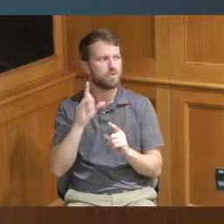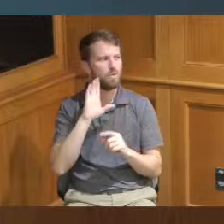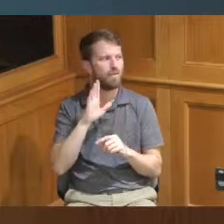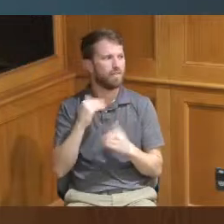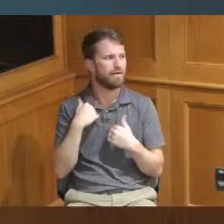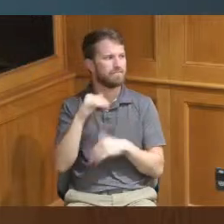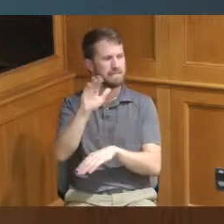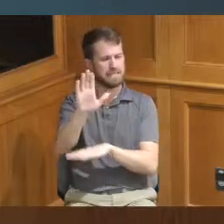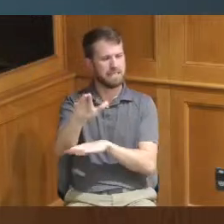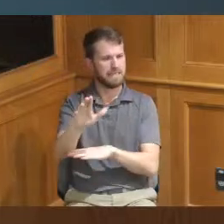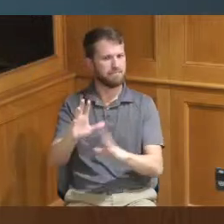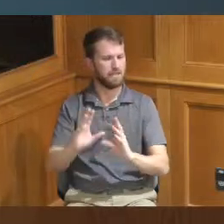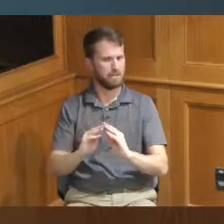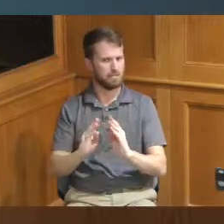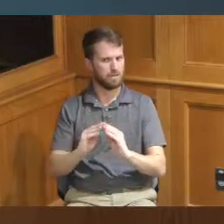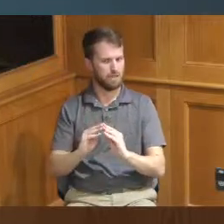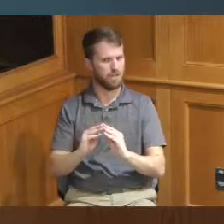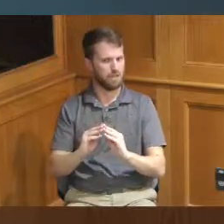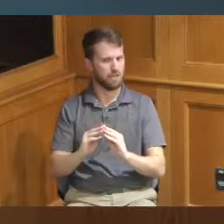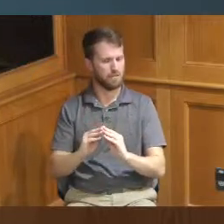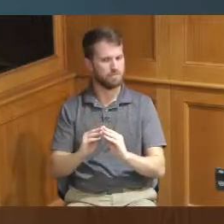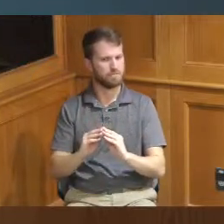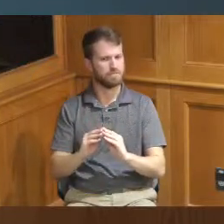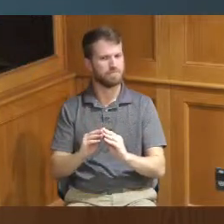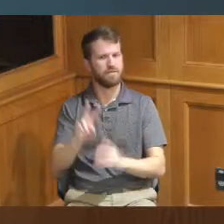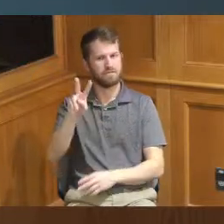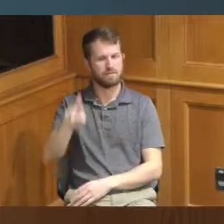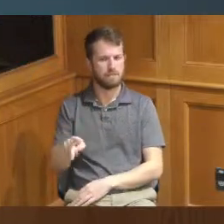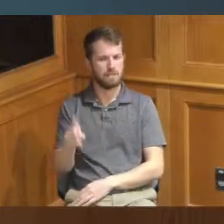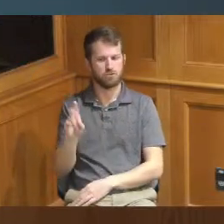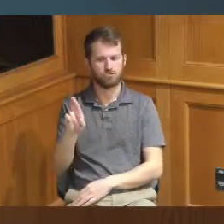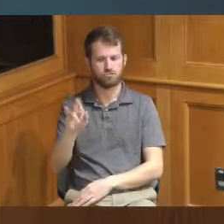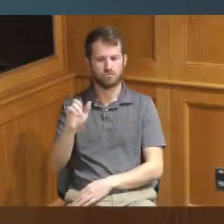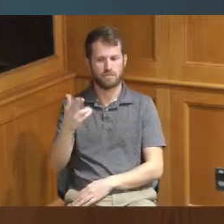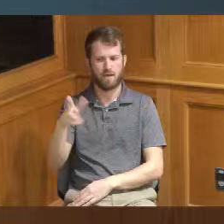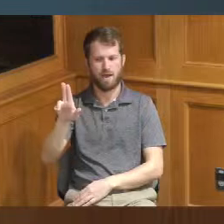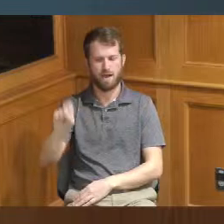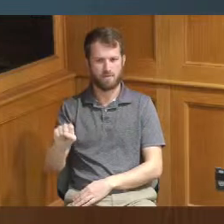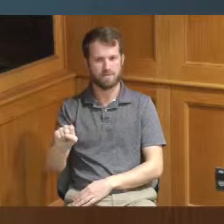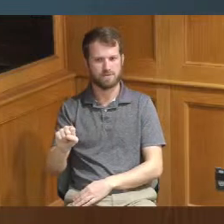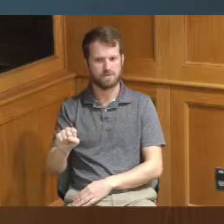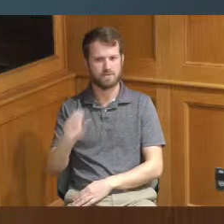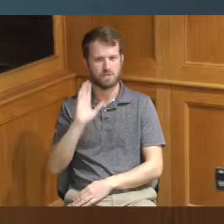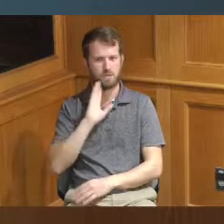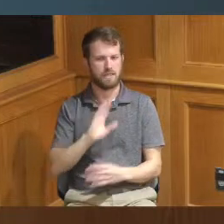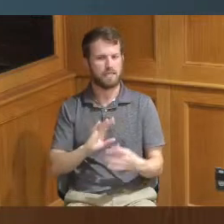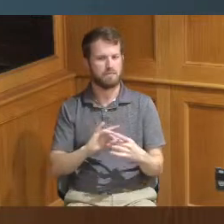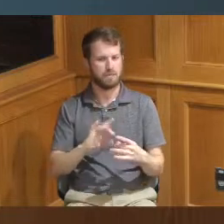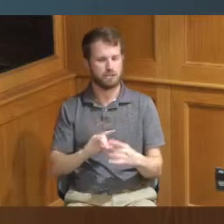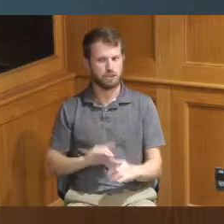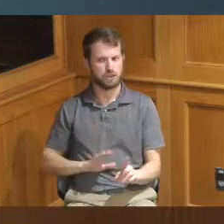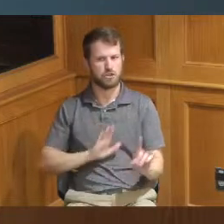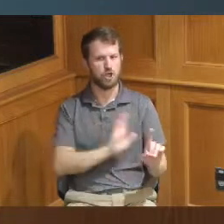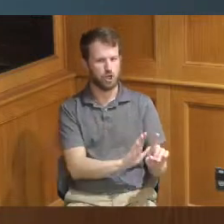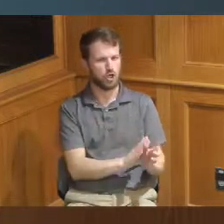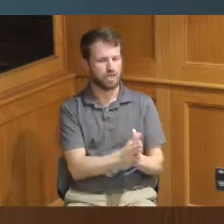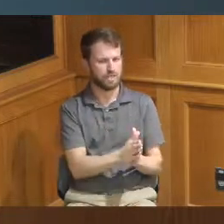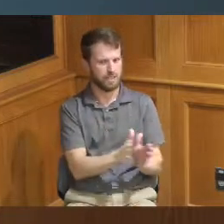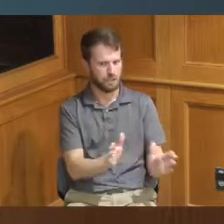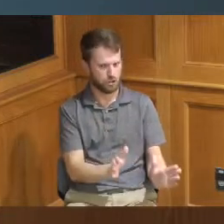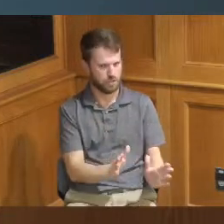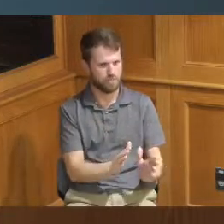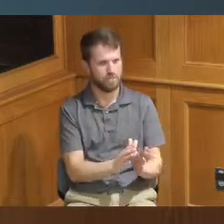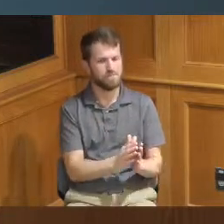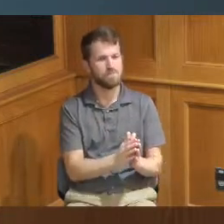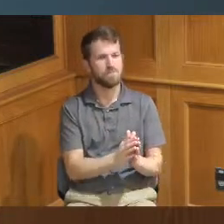meeting. And I know Vice President Driehaus will talk about that. That is her initiative. But I wanted to